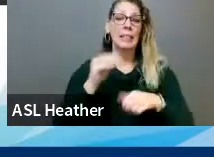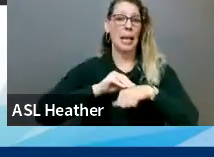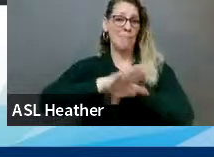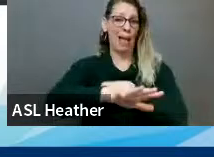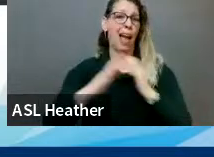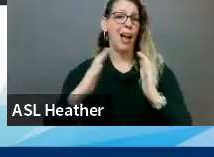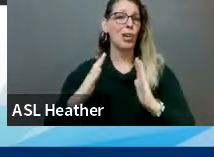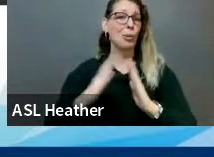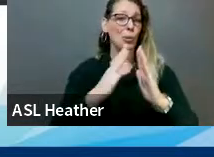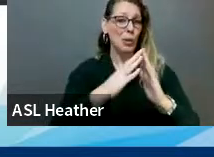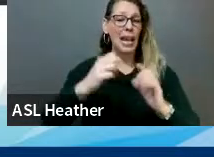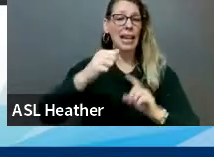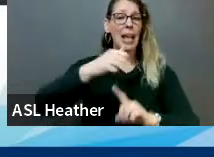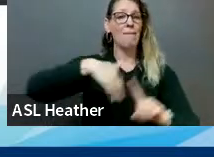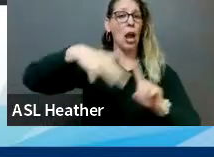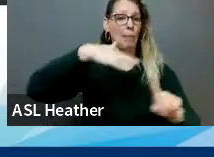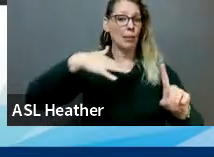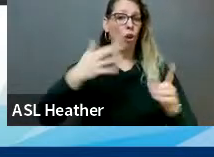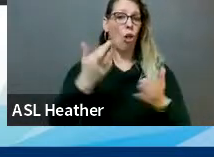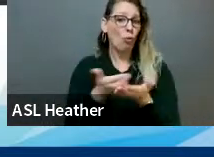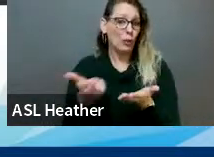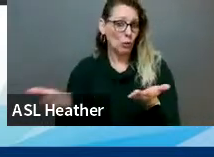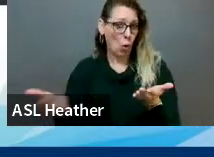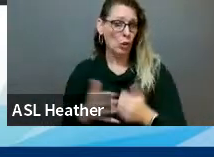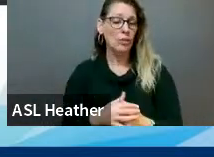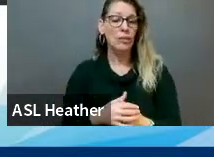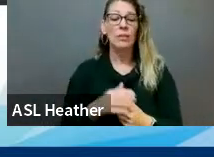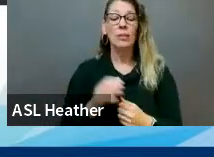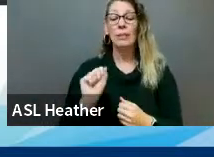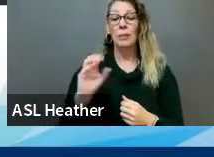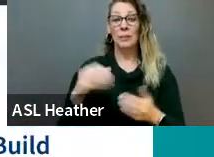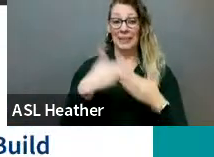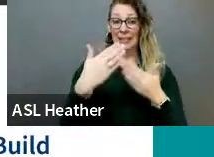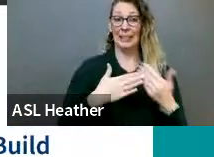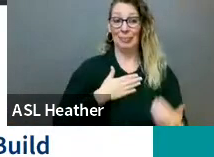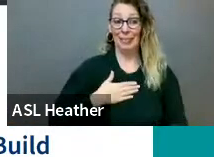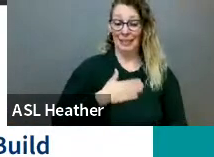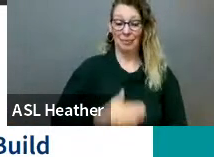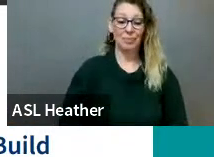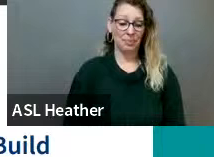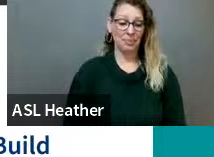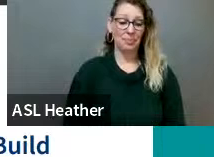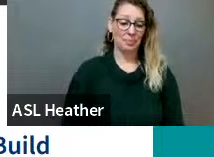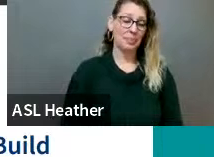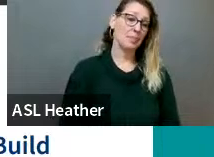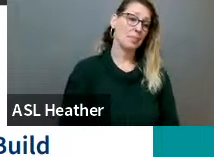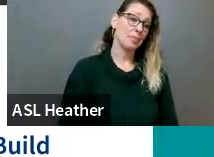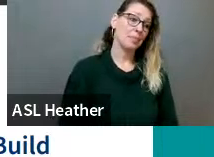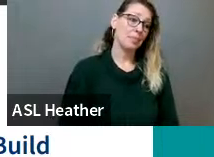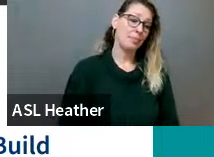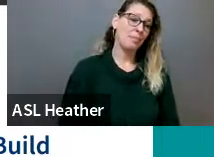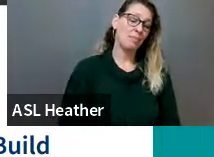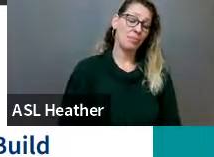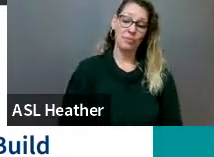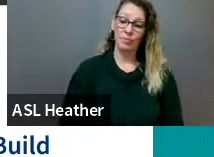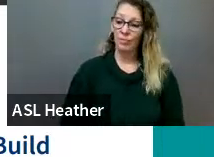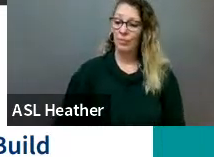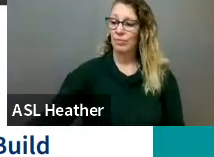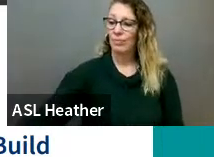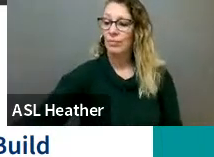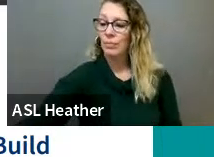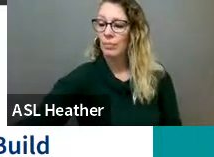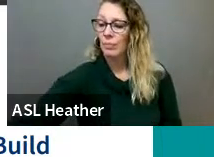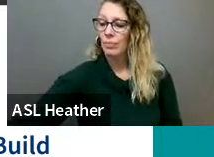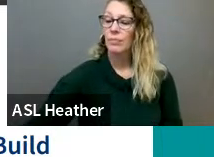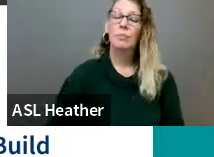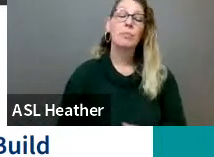to community and environmental resources. So next slide, please. So to